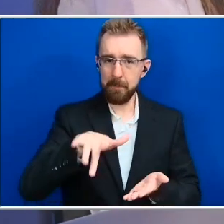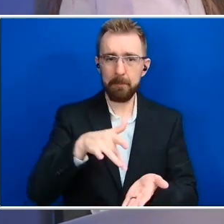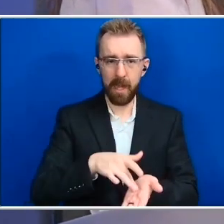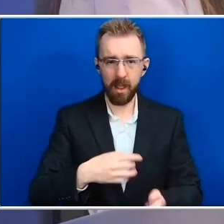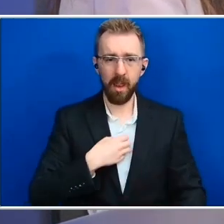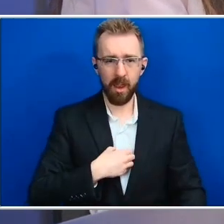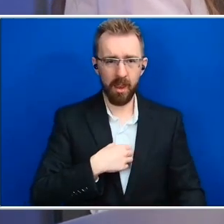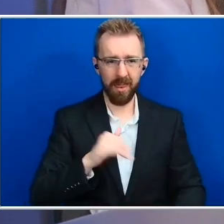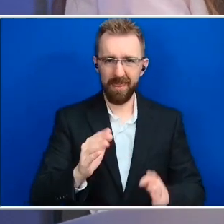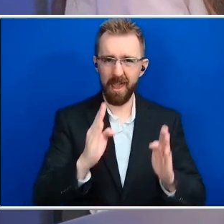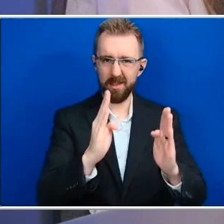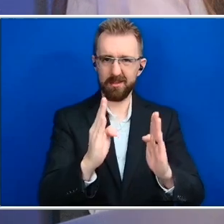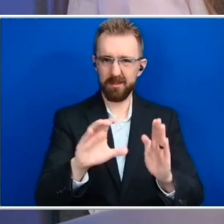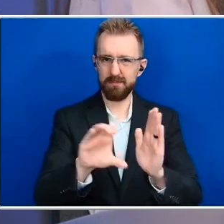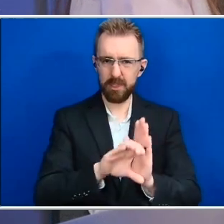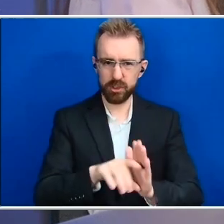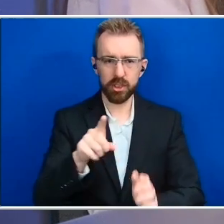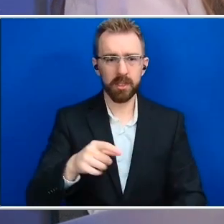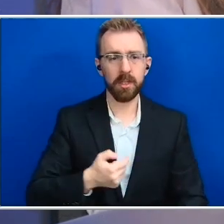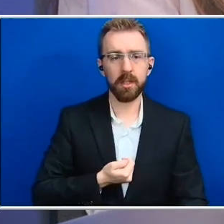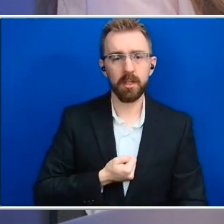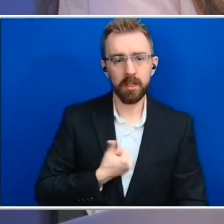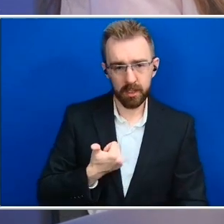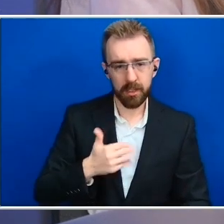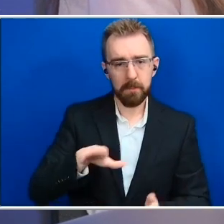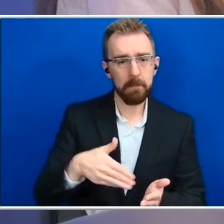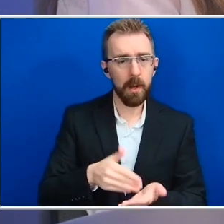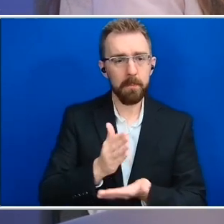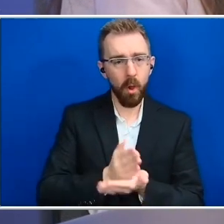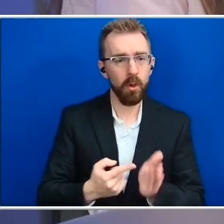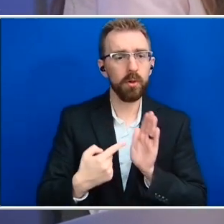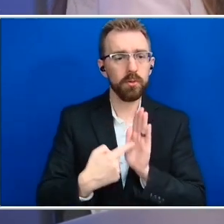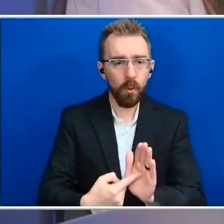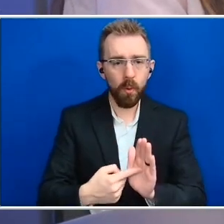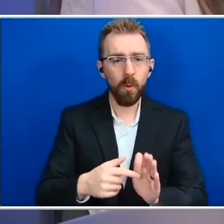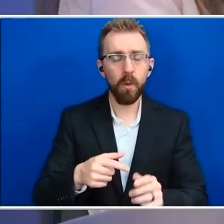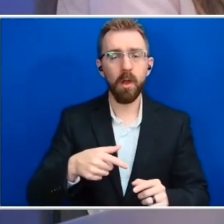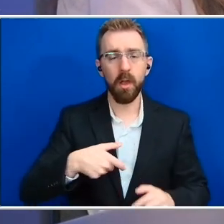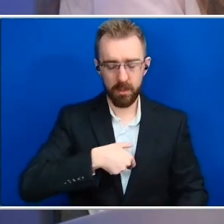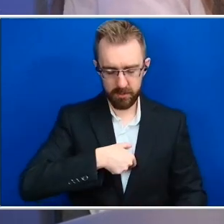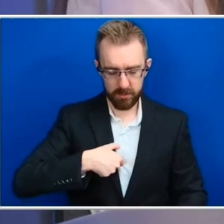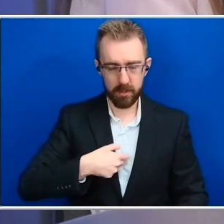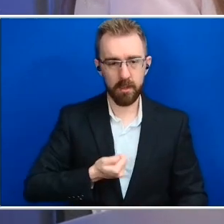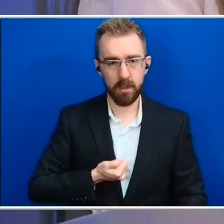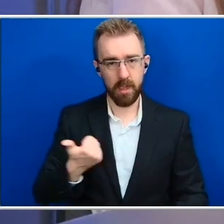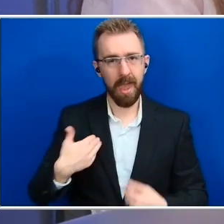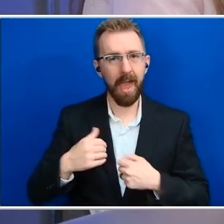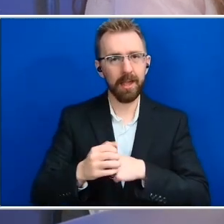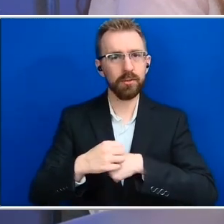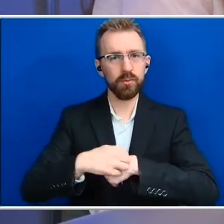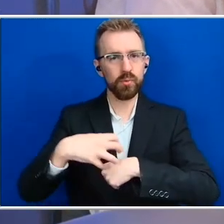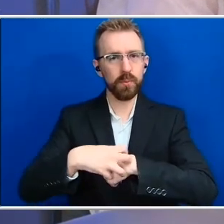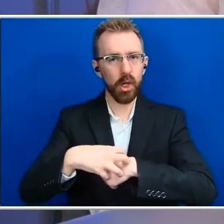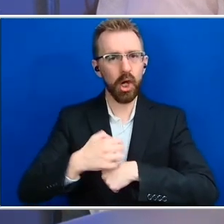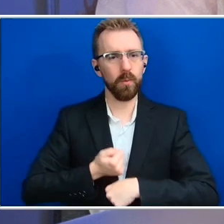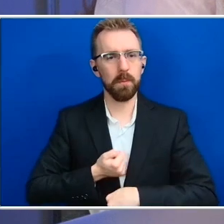remove the esophagus in the middle part shown. That part of esophagus with tumor on it is removed. Now, on the